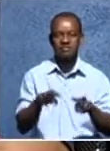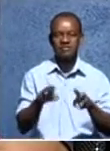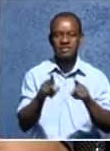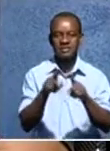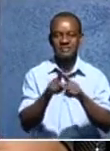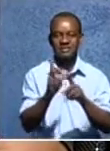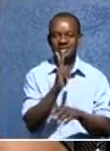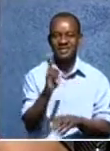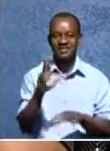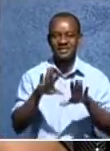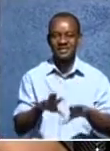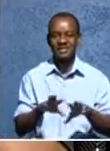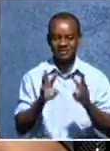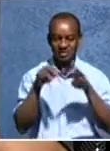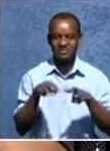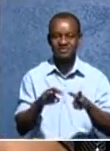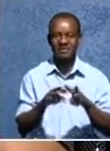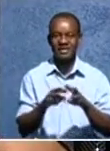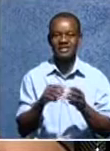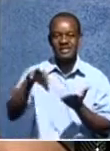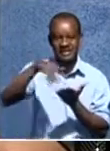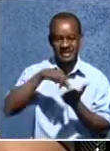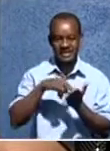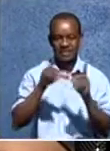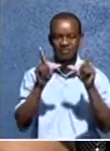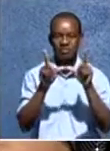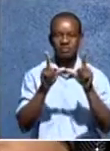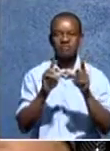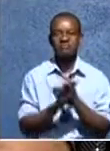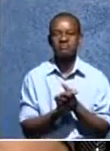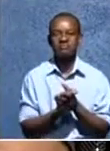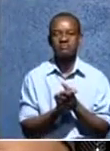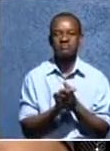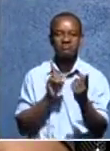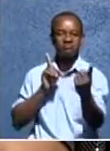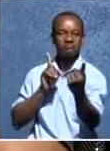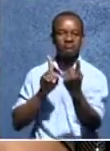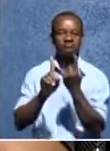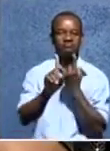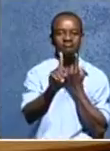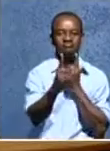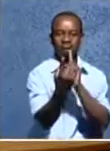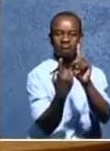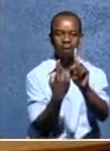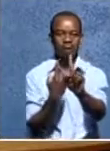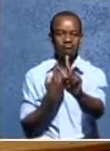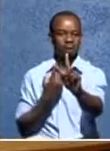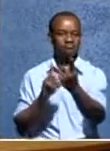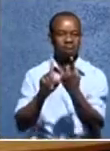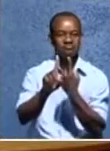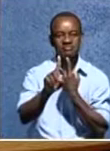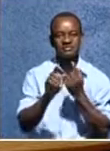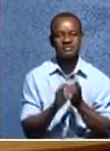is definitely a big, big, big increase. And we're talking numbers of 40,000 up to 50,000 year on year. So that